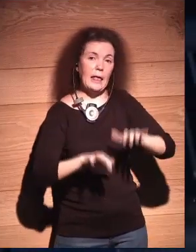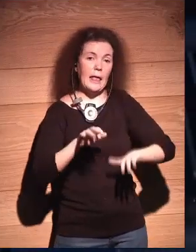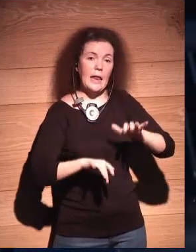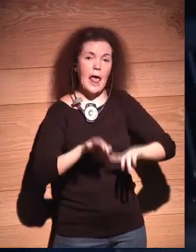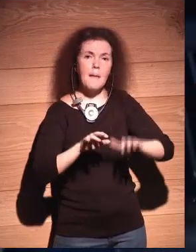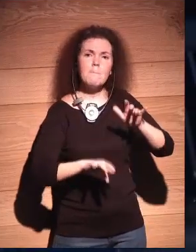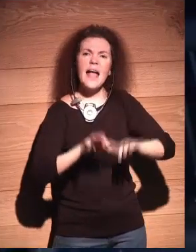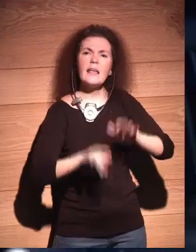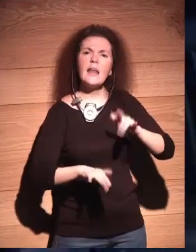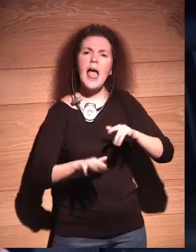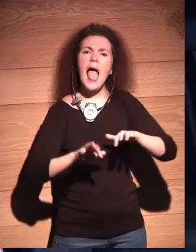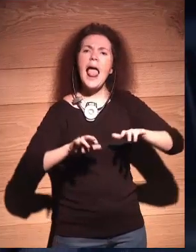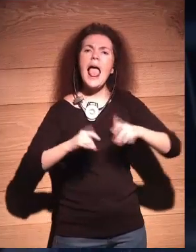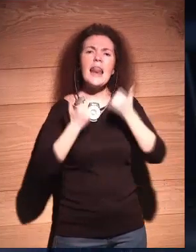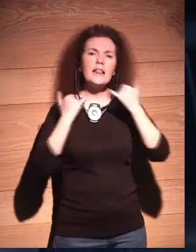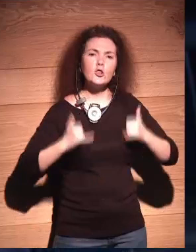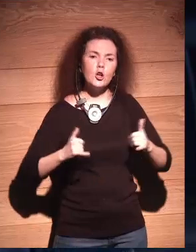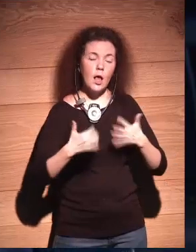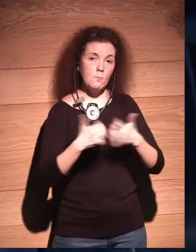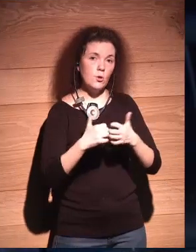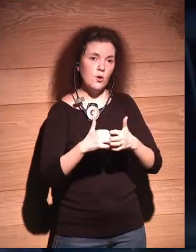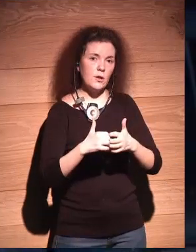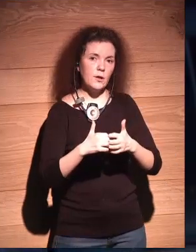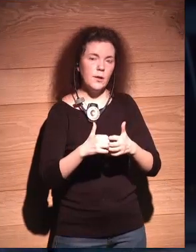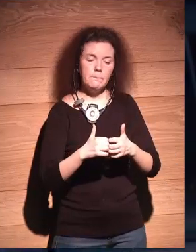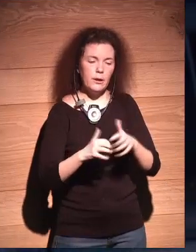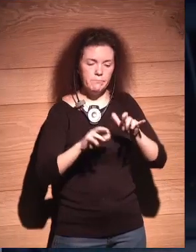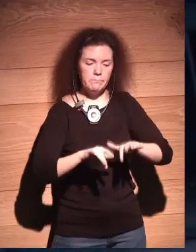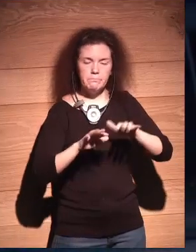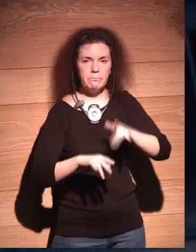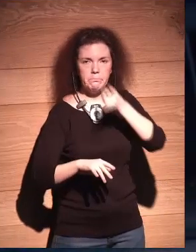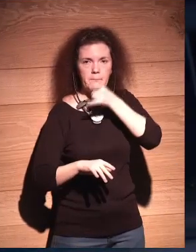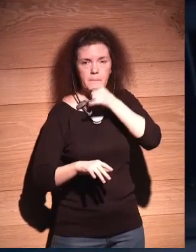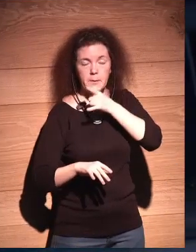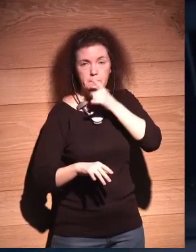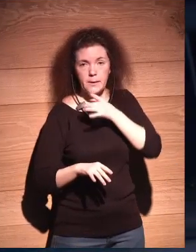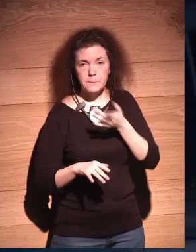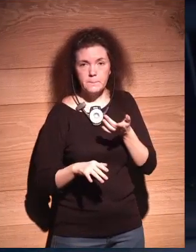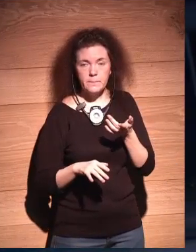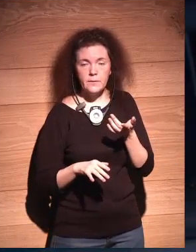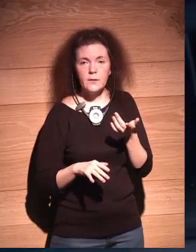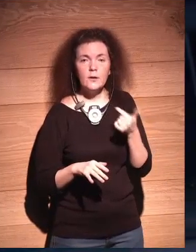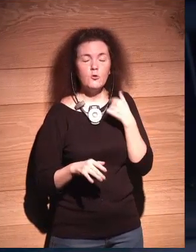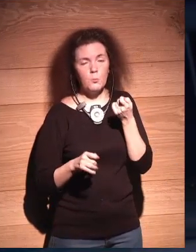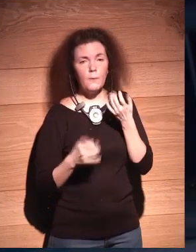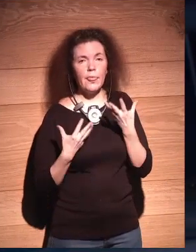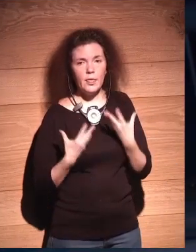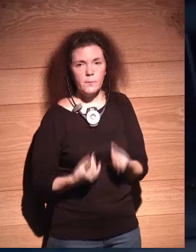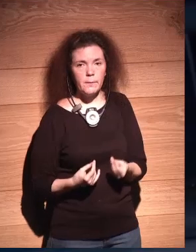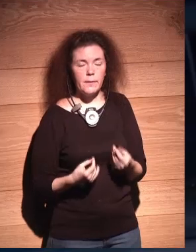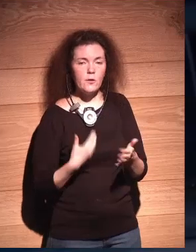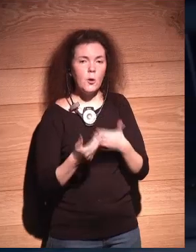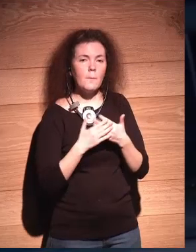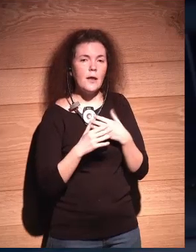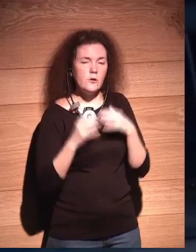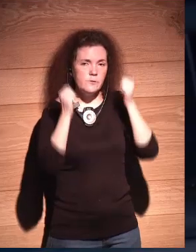and it was not coming out very well. I was pretty depressed. I put my head in my hands, and I was like, oh, this is so true. What